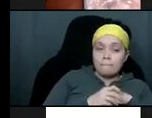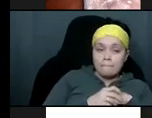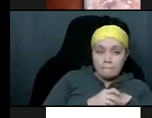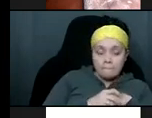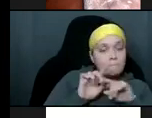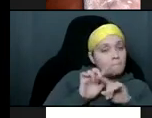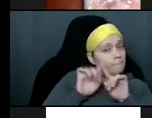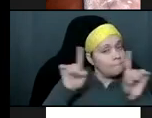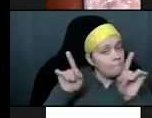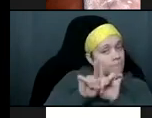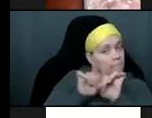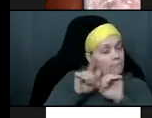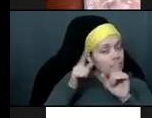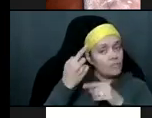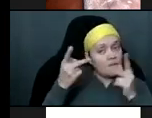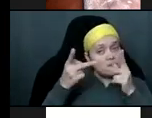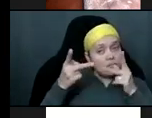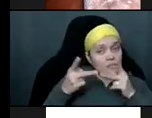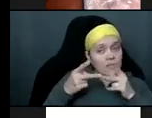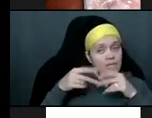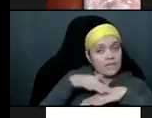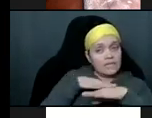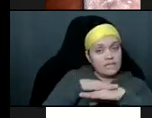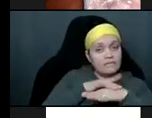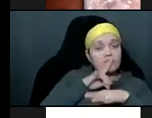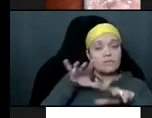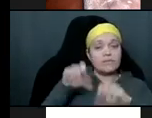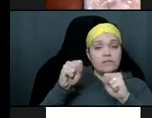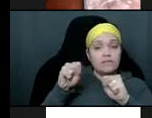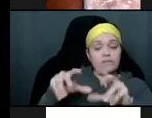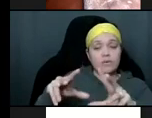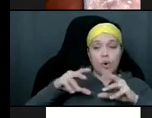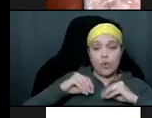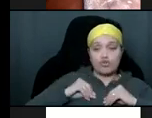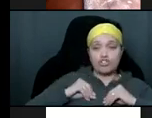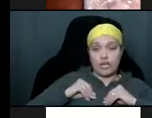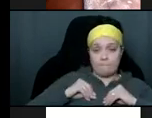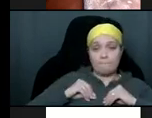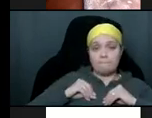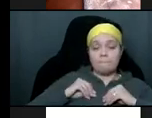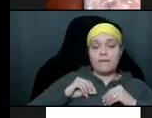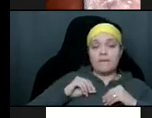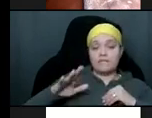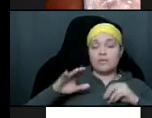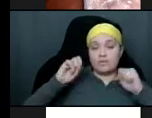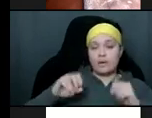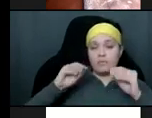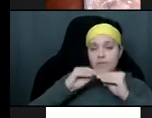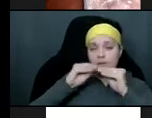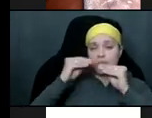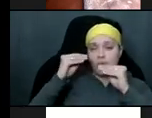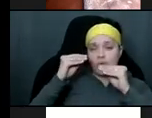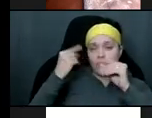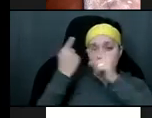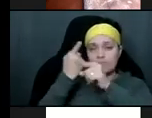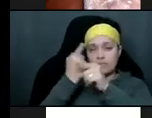But this is also one of the places that the natives regained ownership of. And so it's probably more appropriate to call it